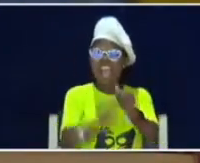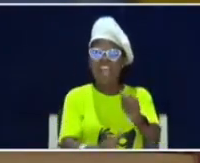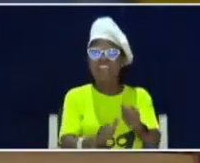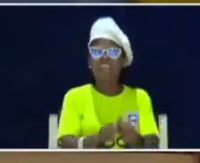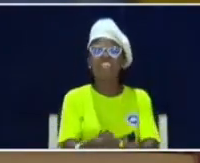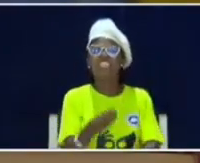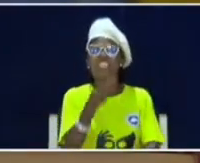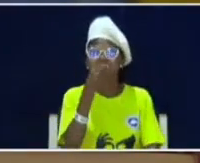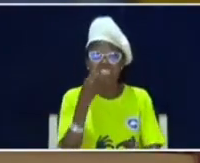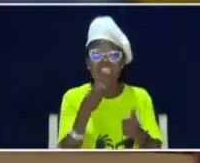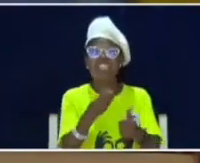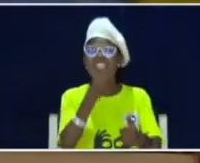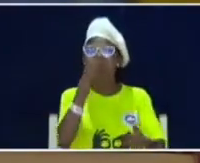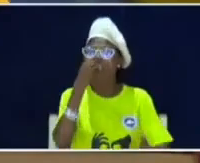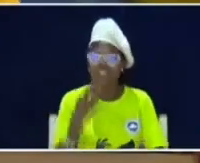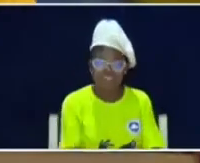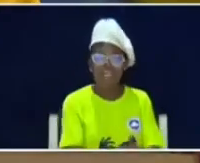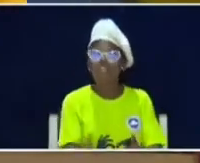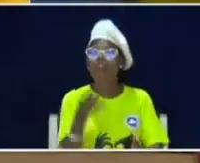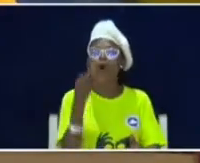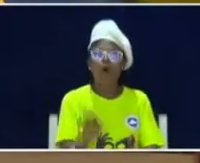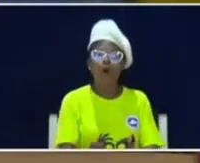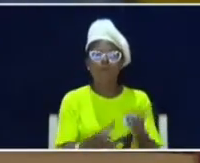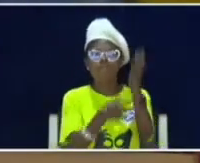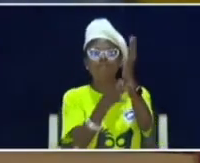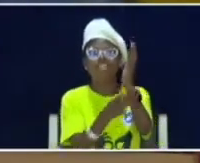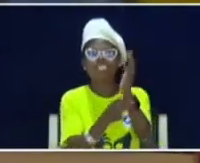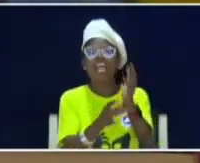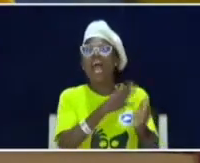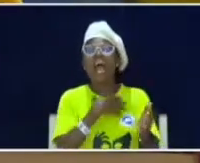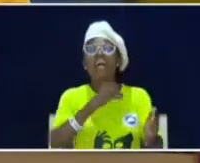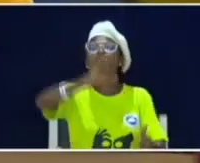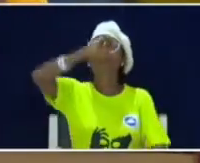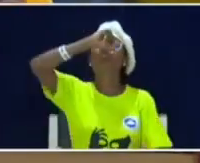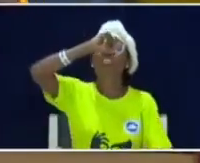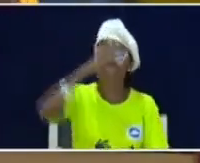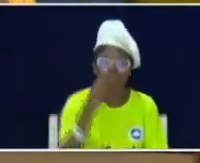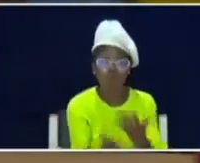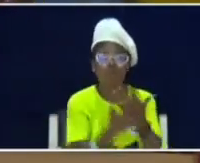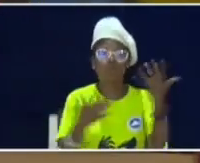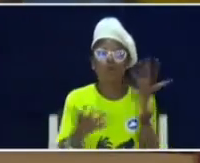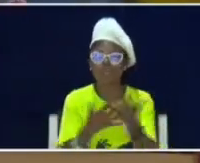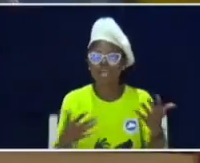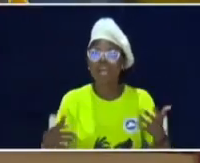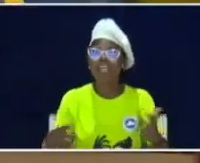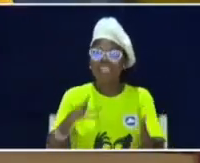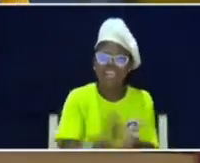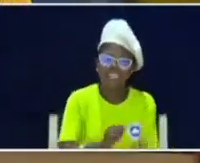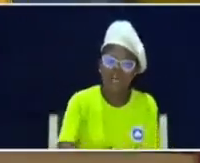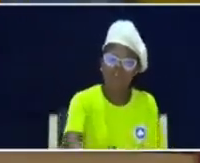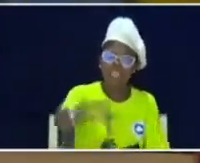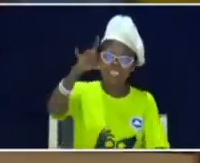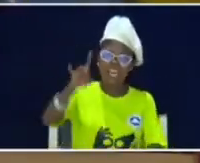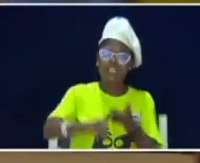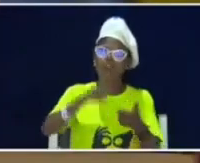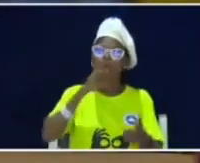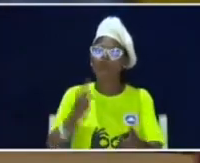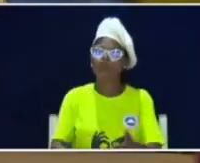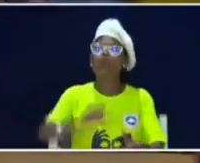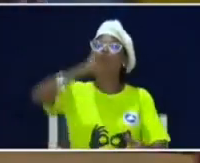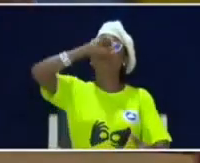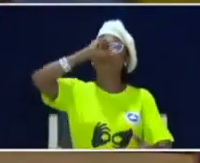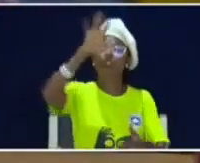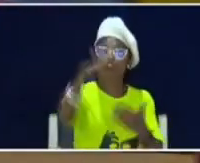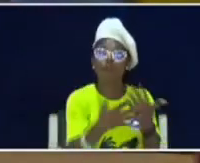flesh and drinkers of blood, aside to eat your flesh, aside to drink your blood, as from